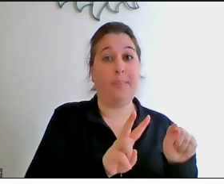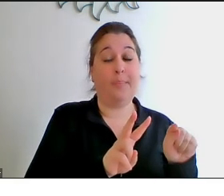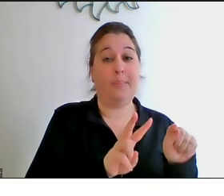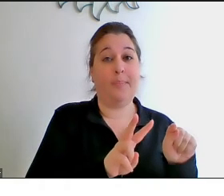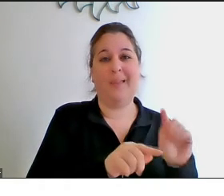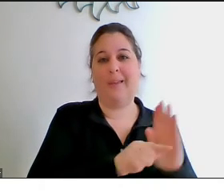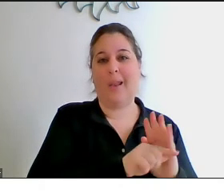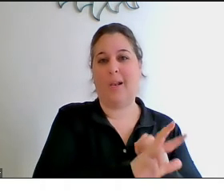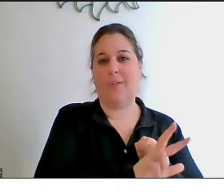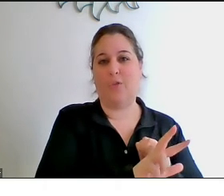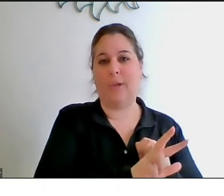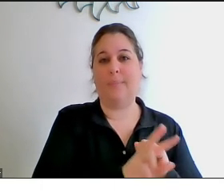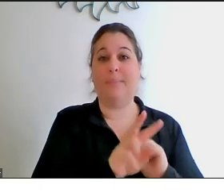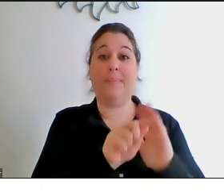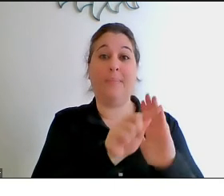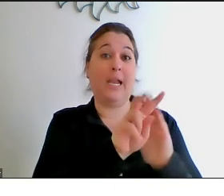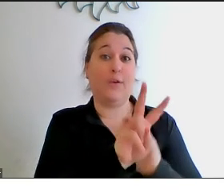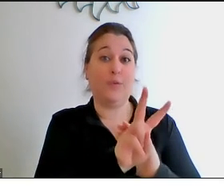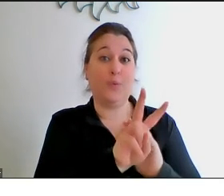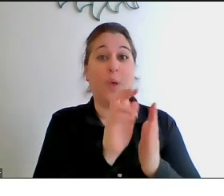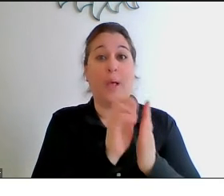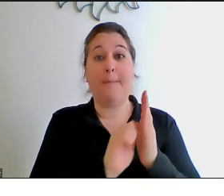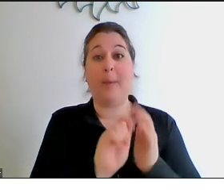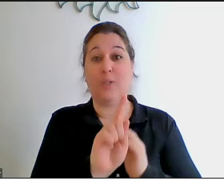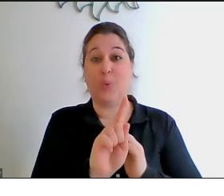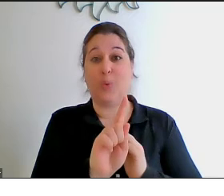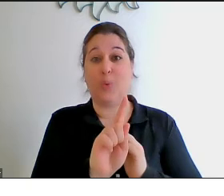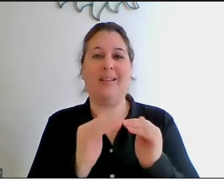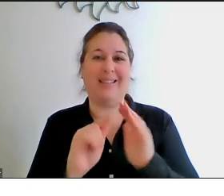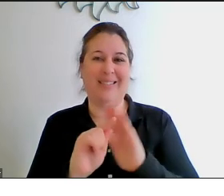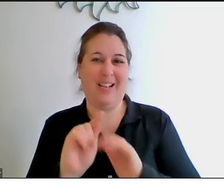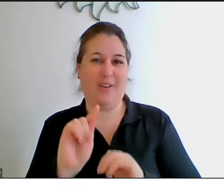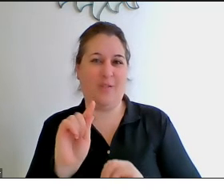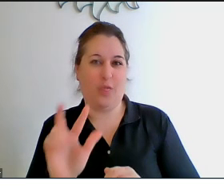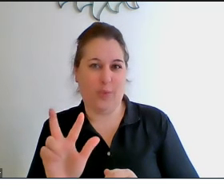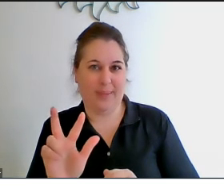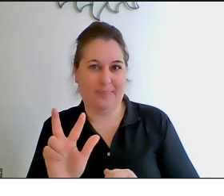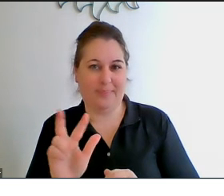-3. So -2 minus 1 is -3.